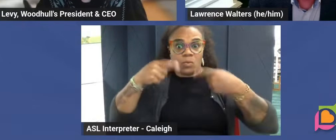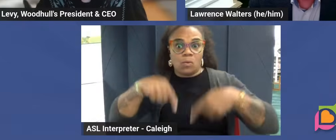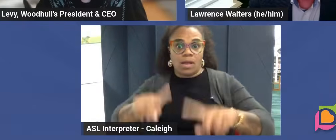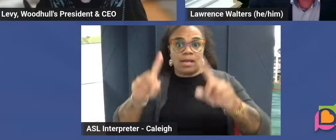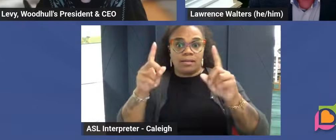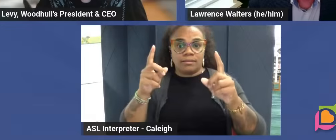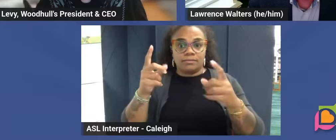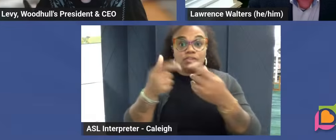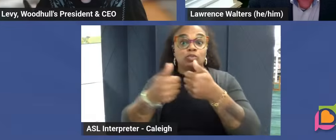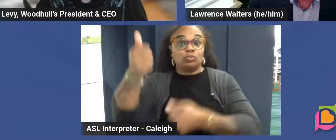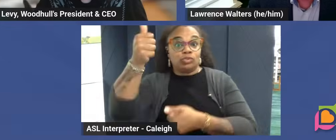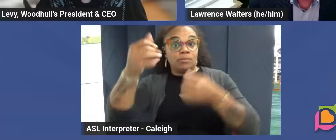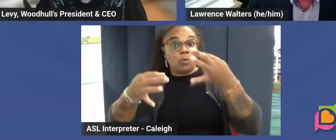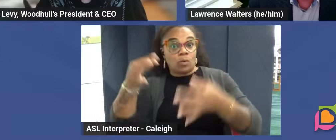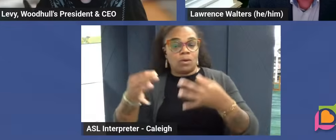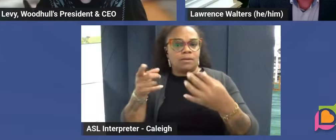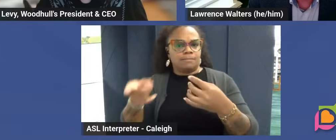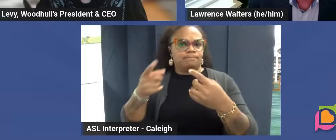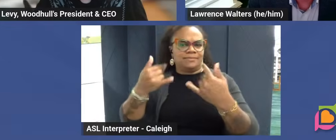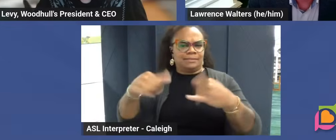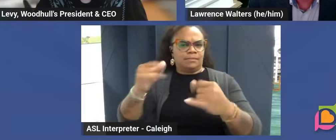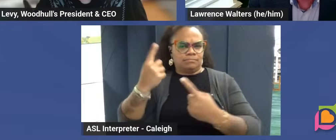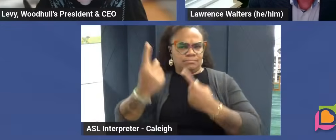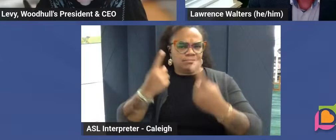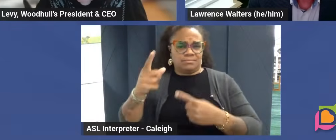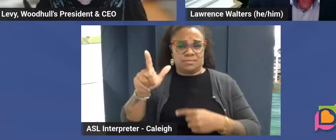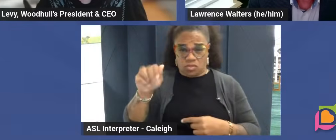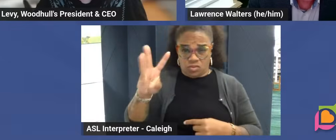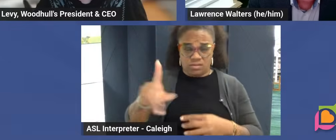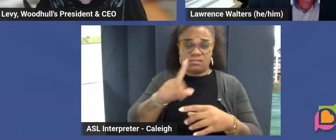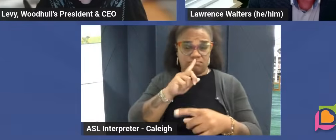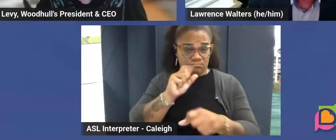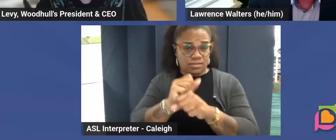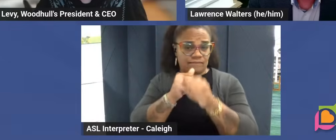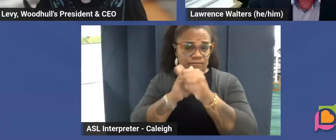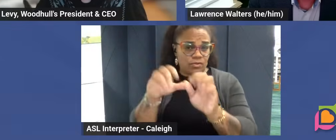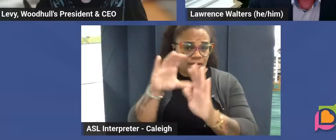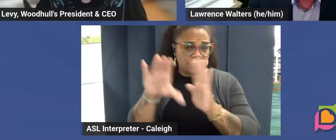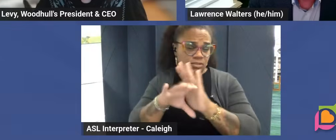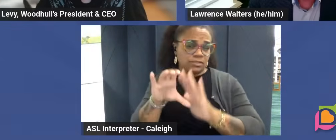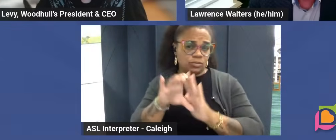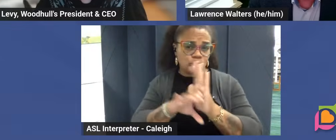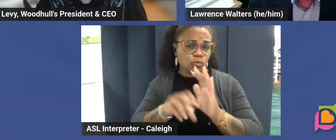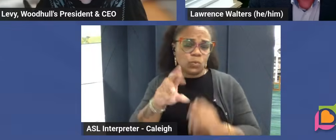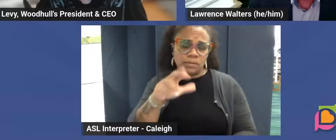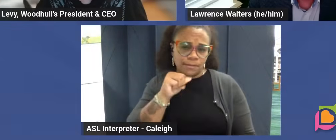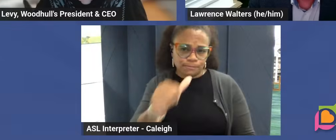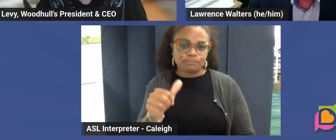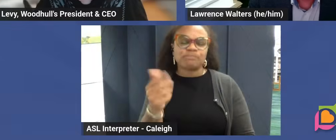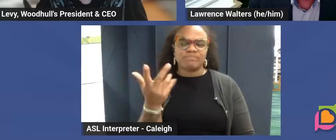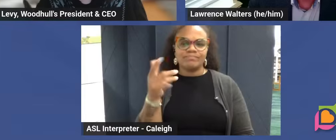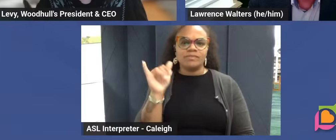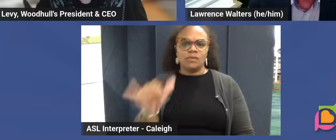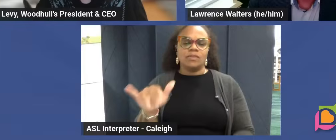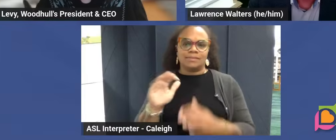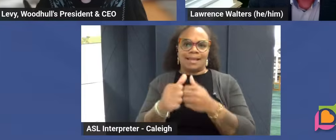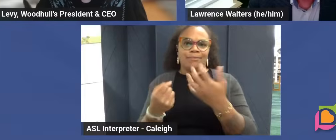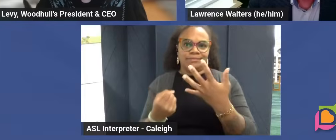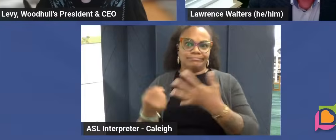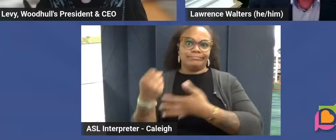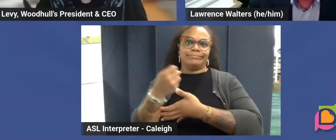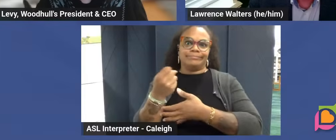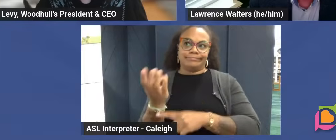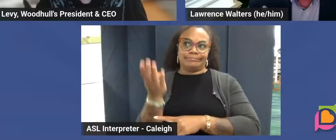the Supreme Court considered whether or not this law is constitutional. So that's how it ultimately got up to the Supreme Court,